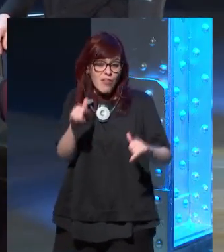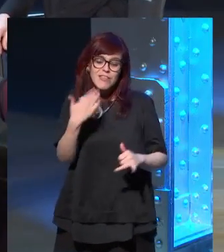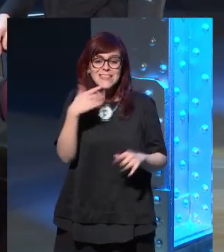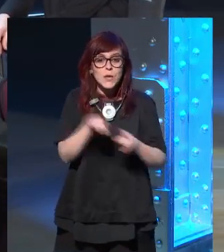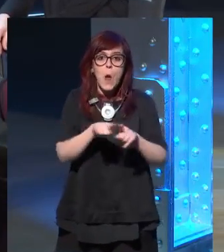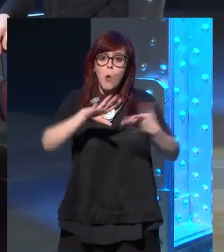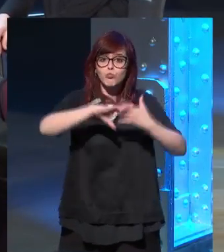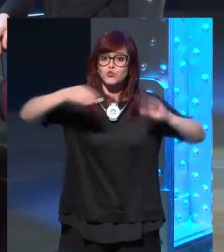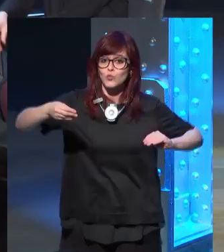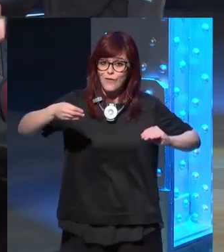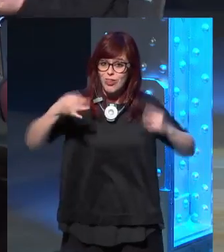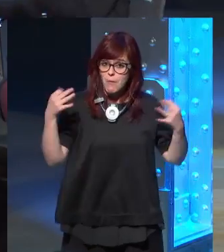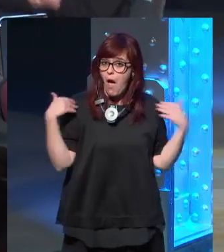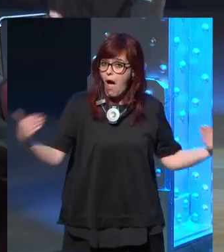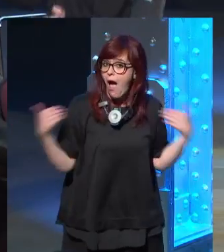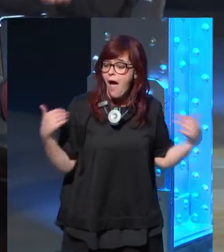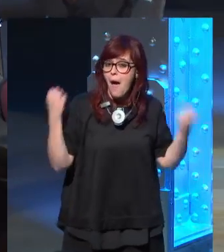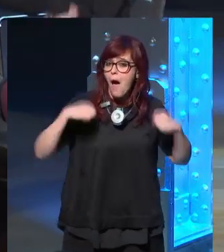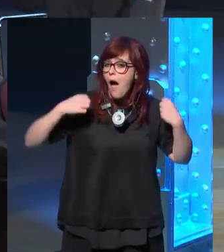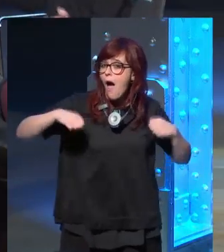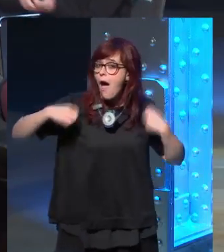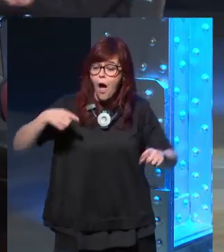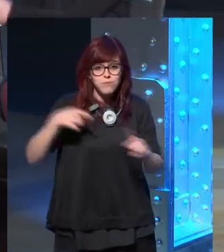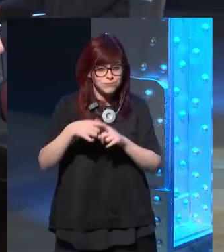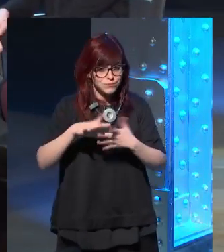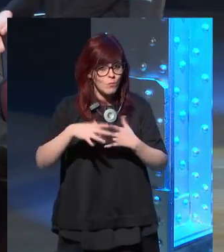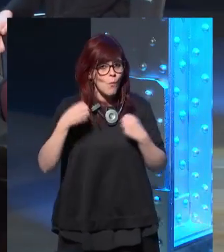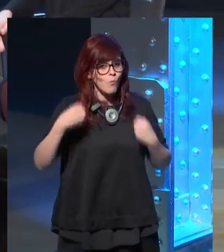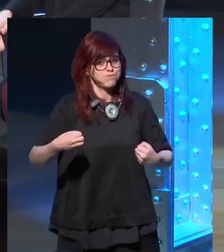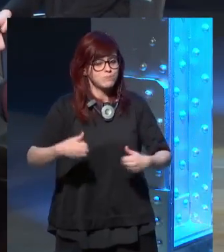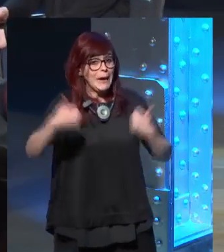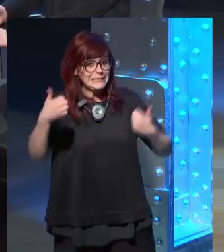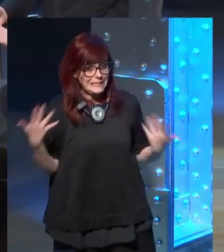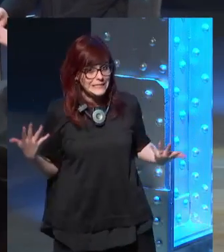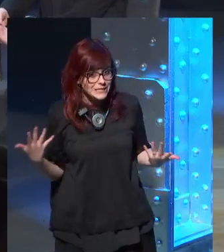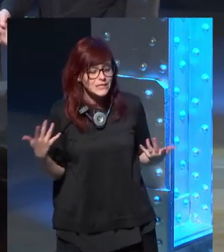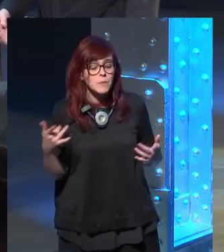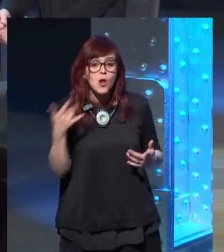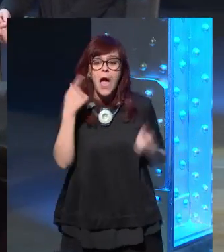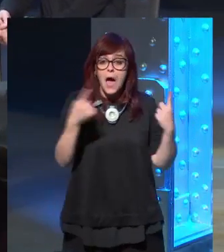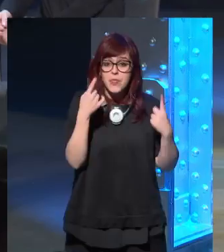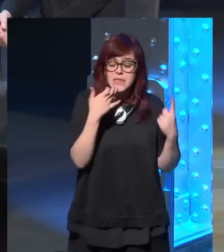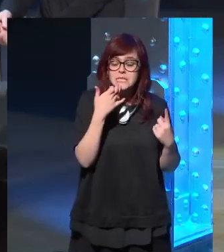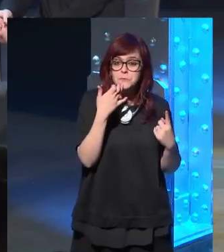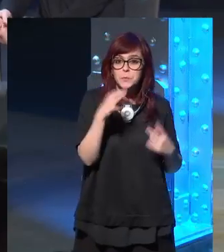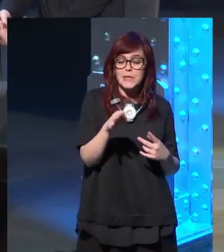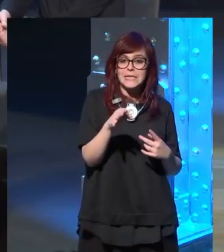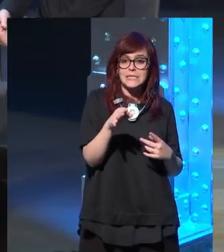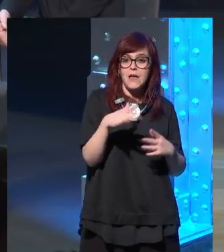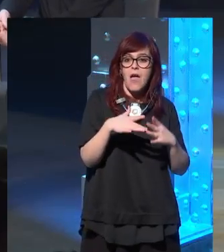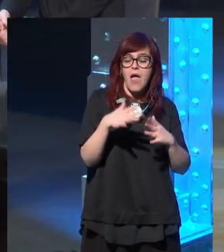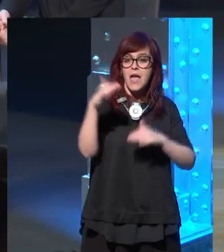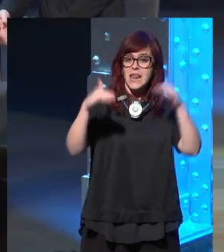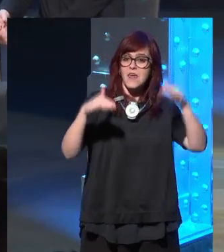then you can get quite imbalanced in a way, because often we do things